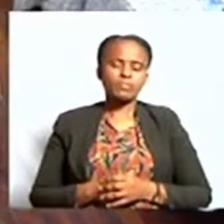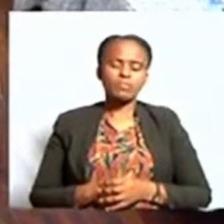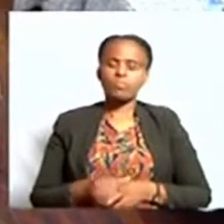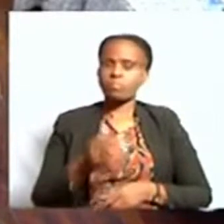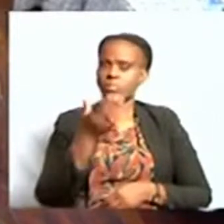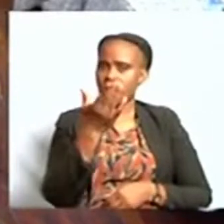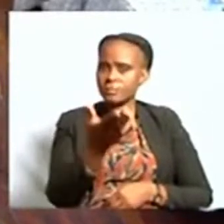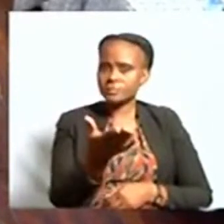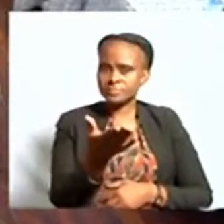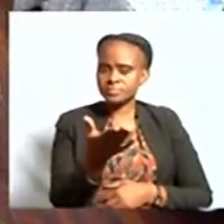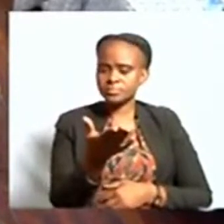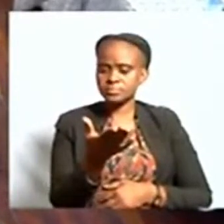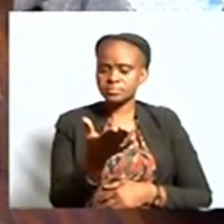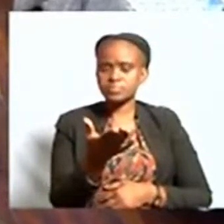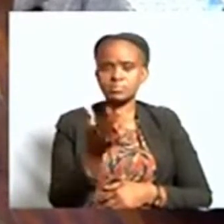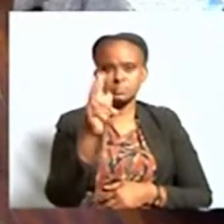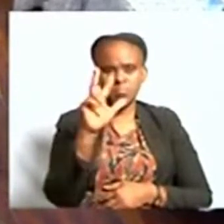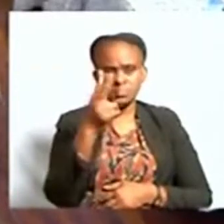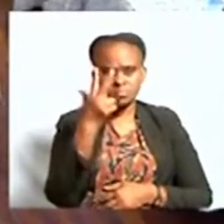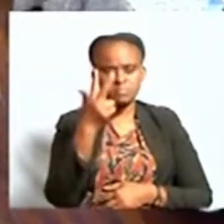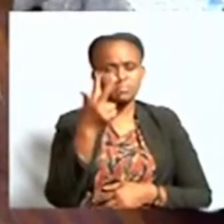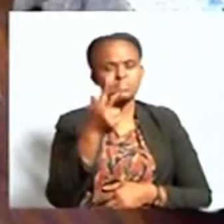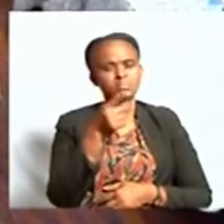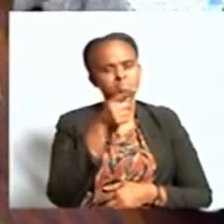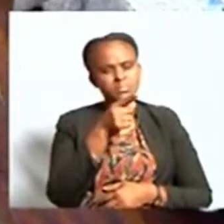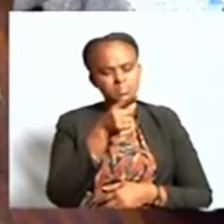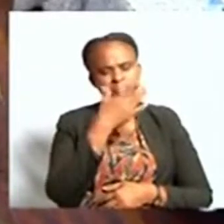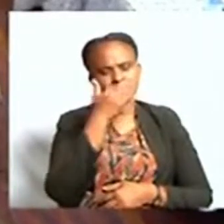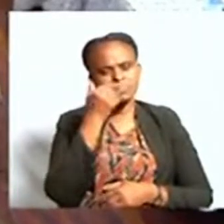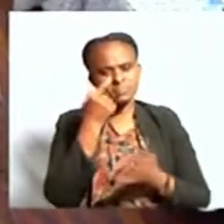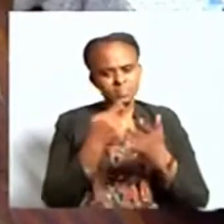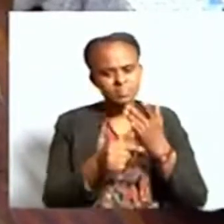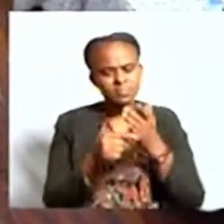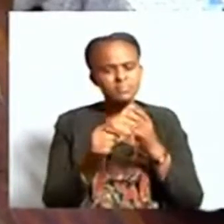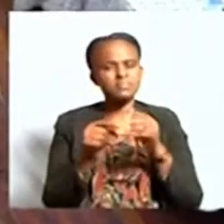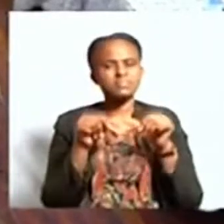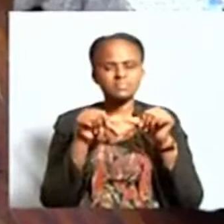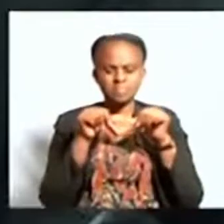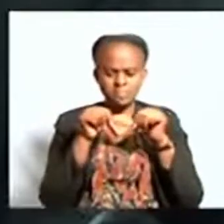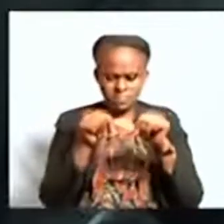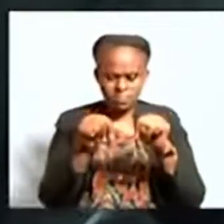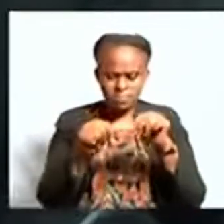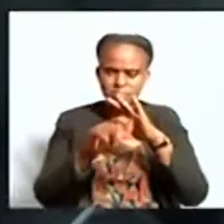The third line should actually be still